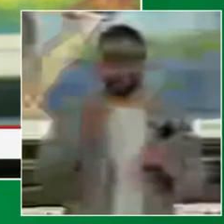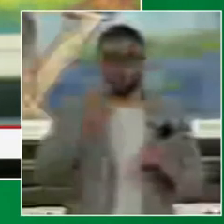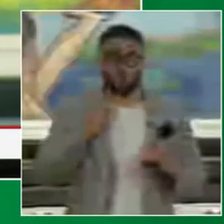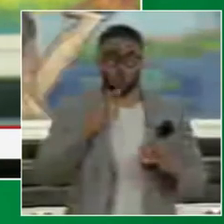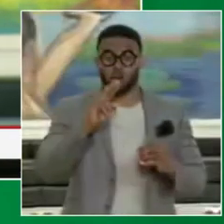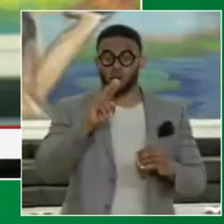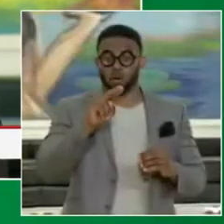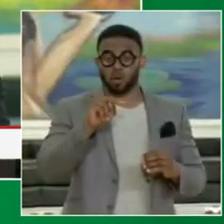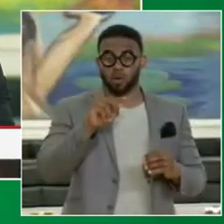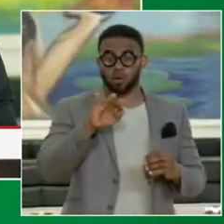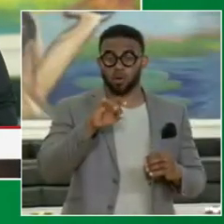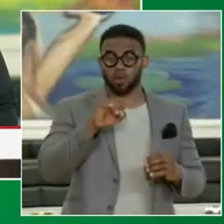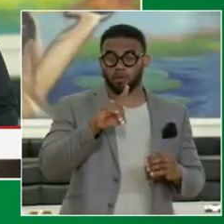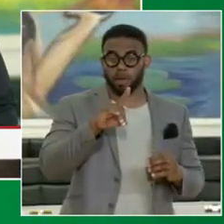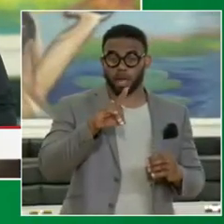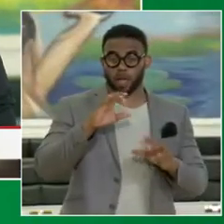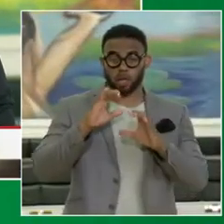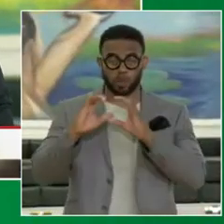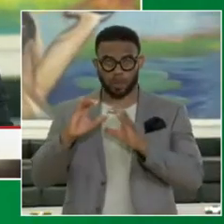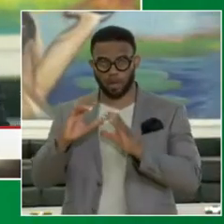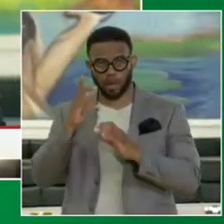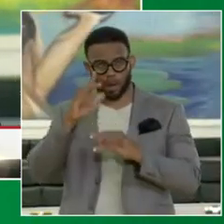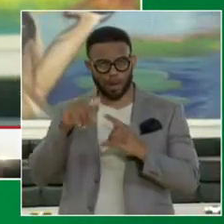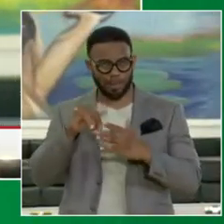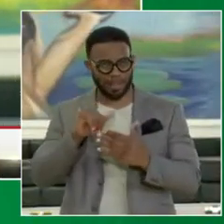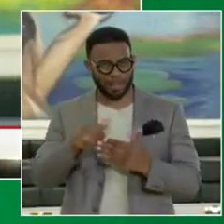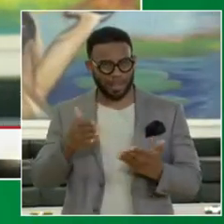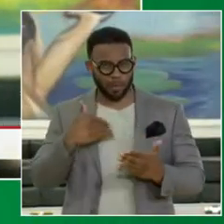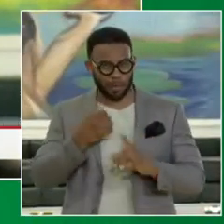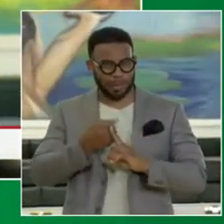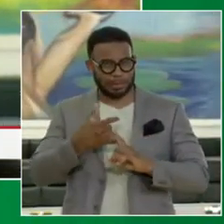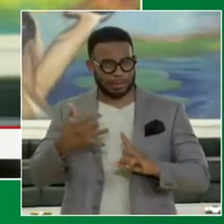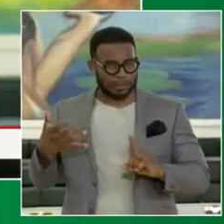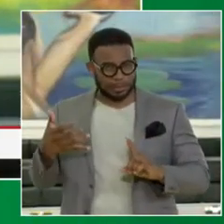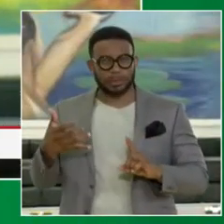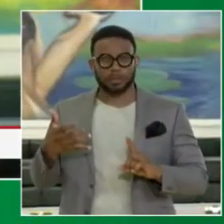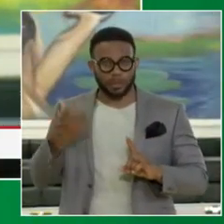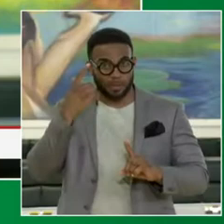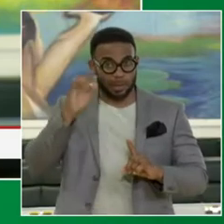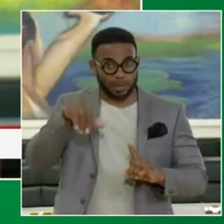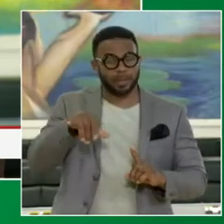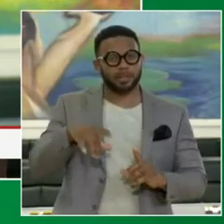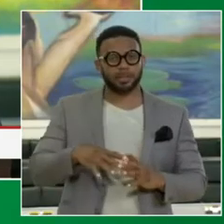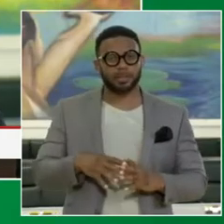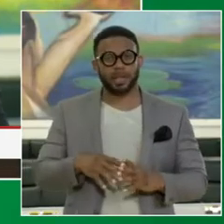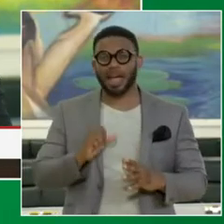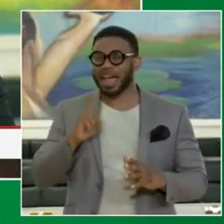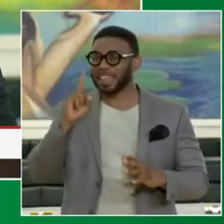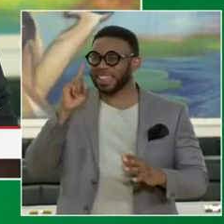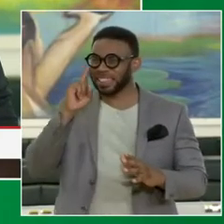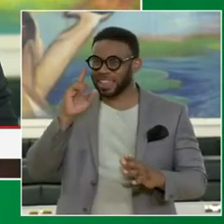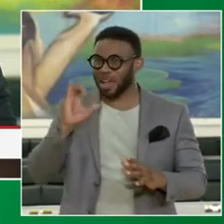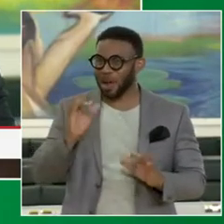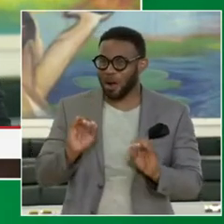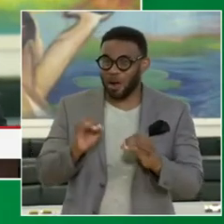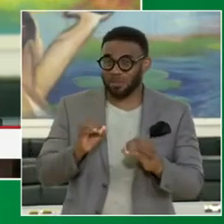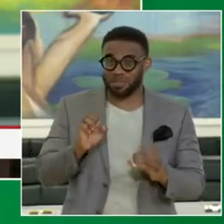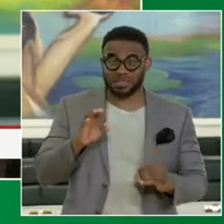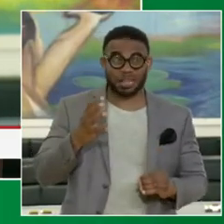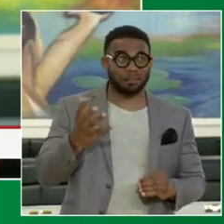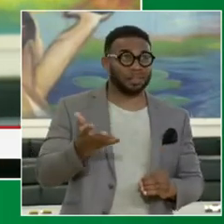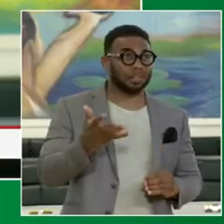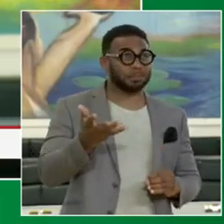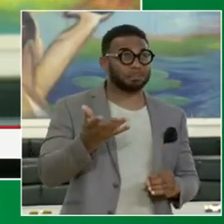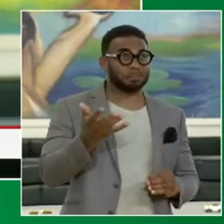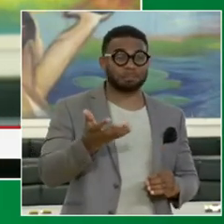Unified Communications, we talked a lot about that and here in some of the areas that we're going to expand for that. And I think our Office of